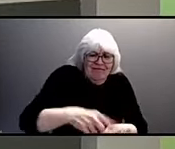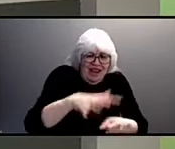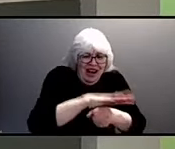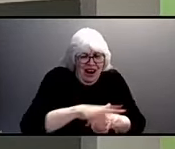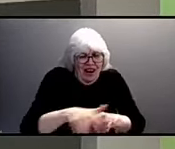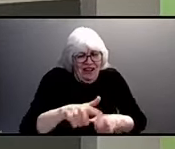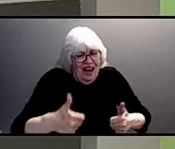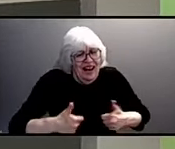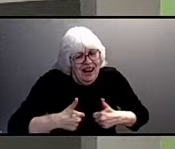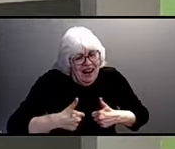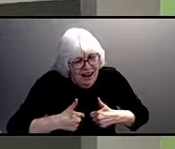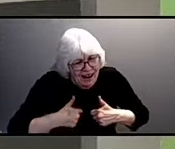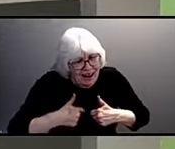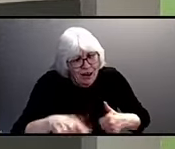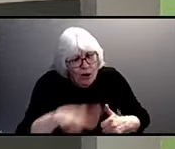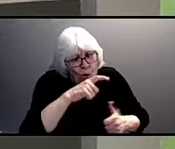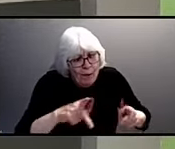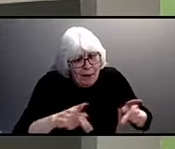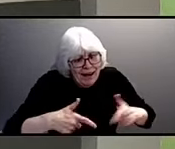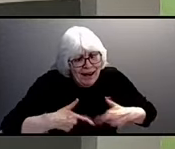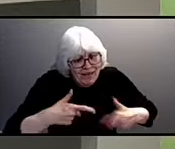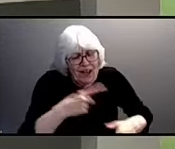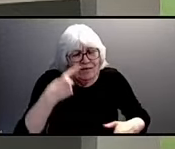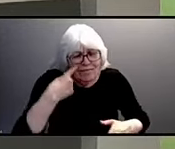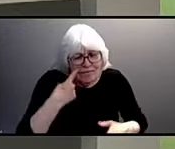there anything else on that? We're pretty much done.